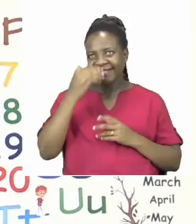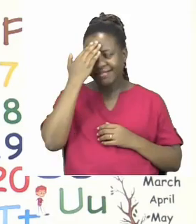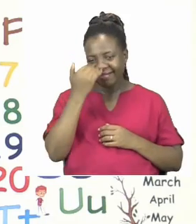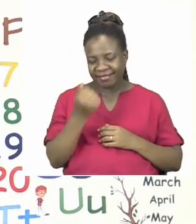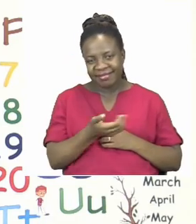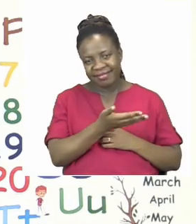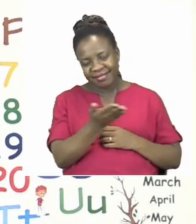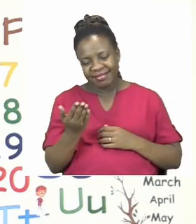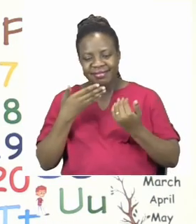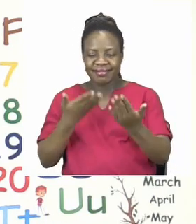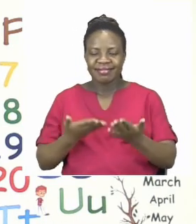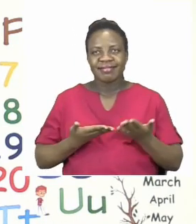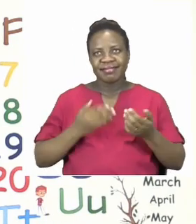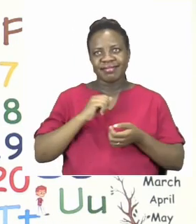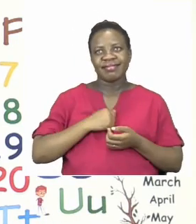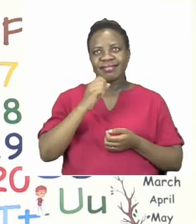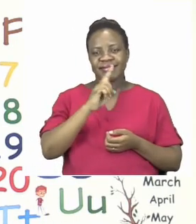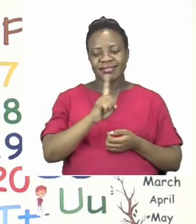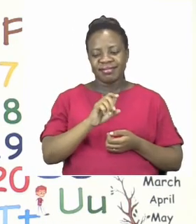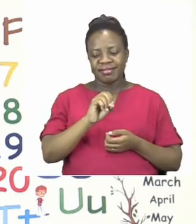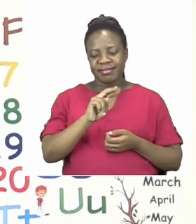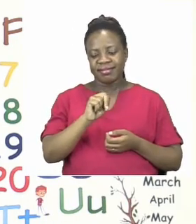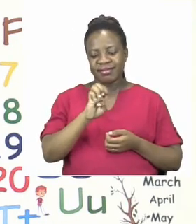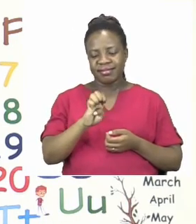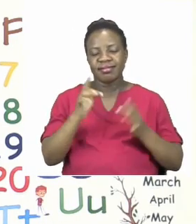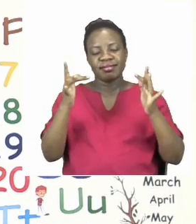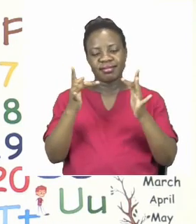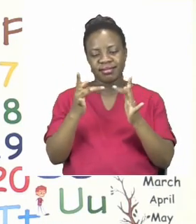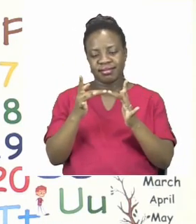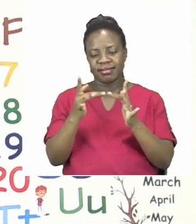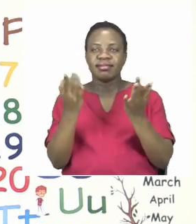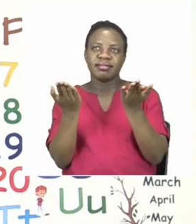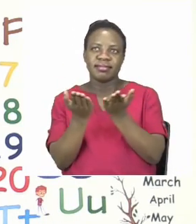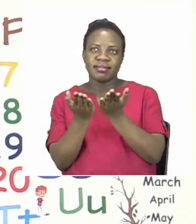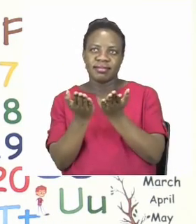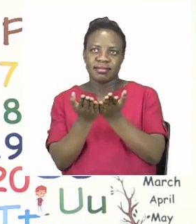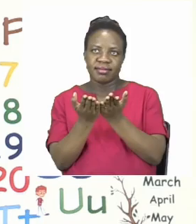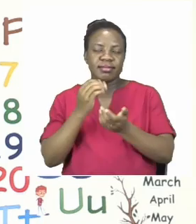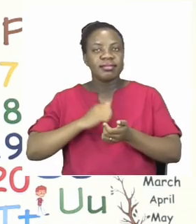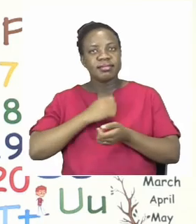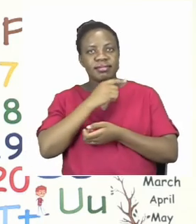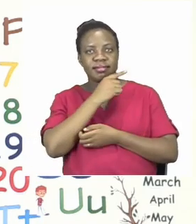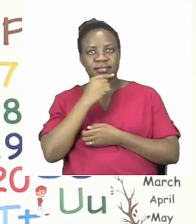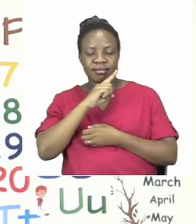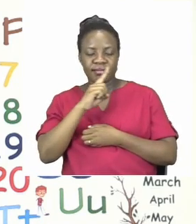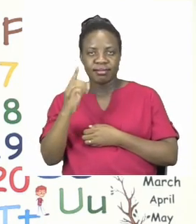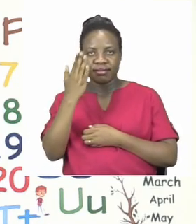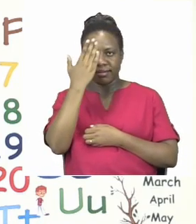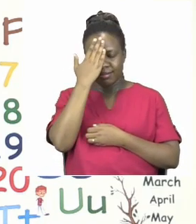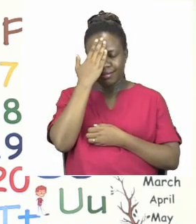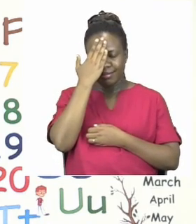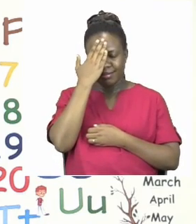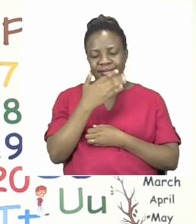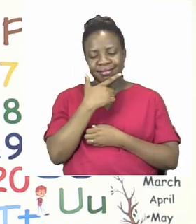Hello everyone and welcome to My Zone Online School. My name is Teacher Mutsa and thank you so much